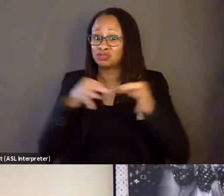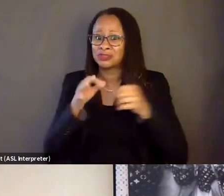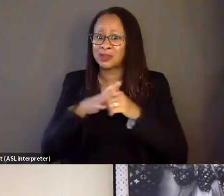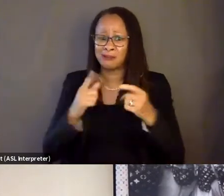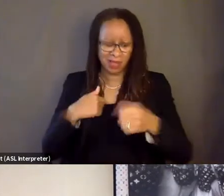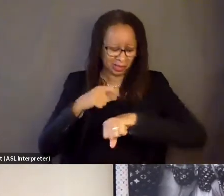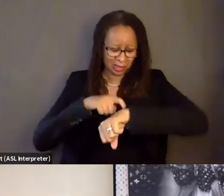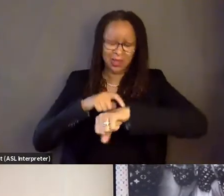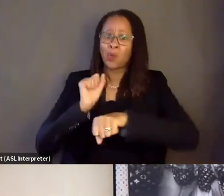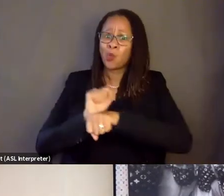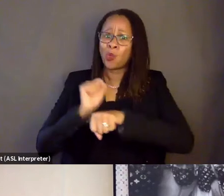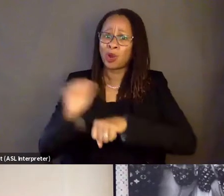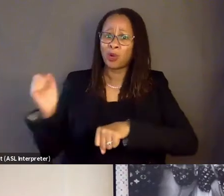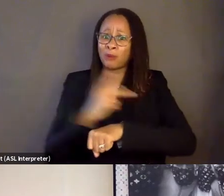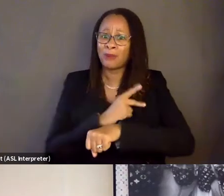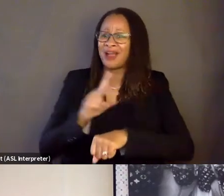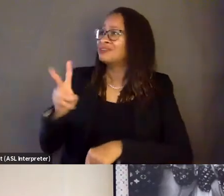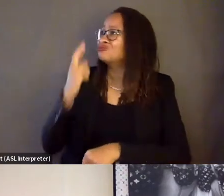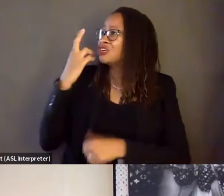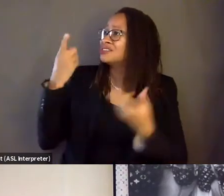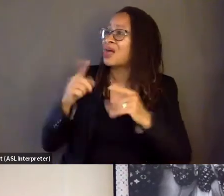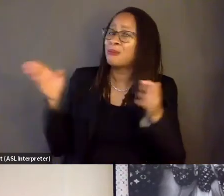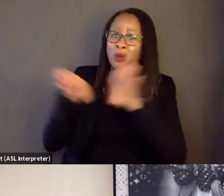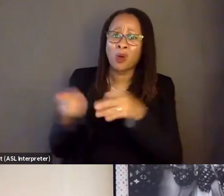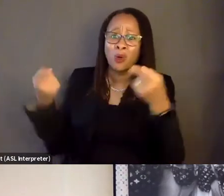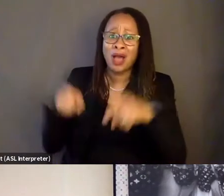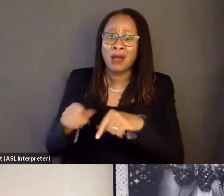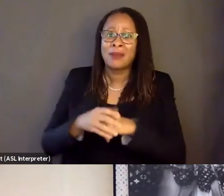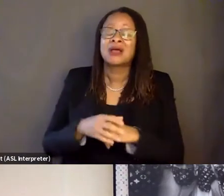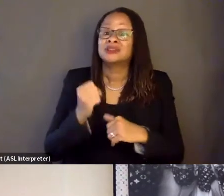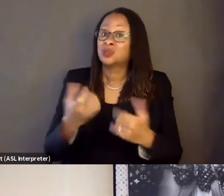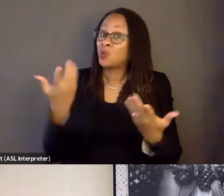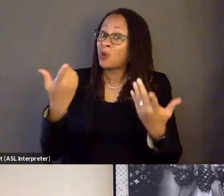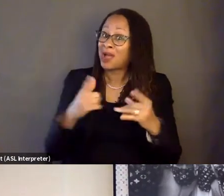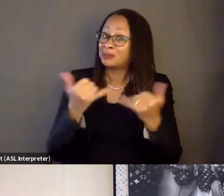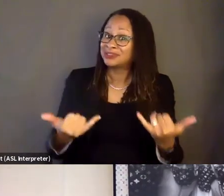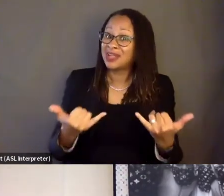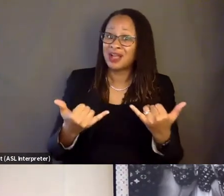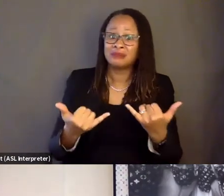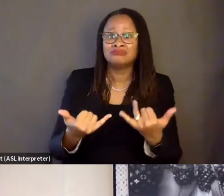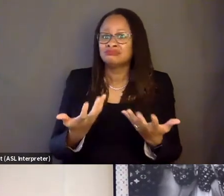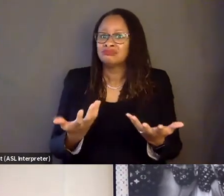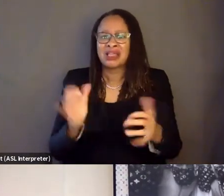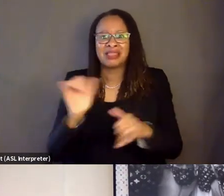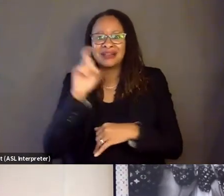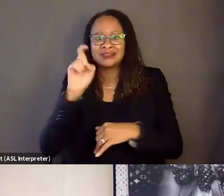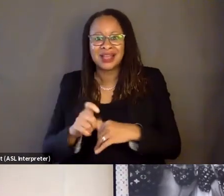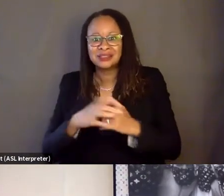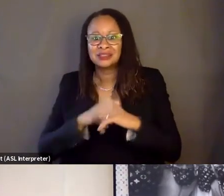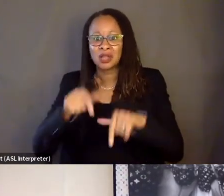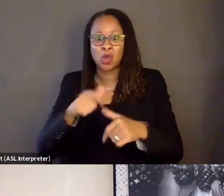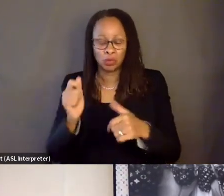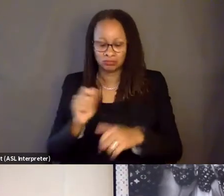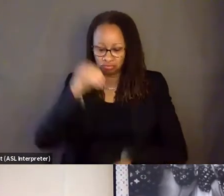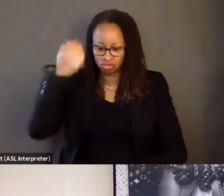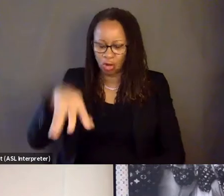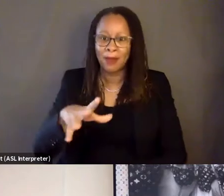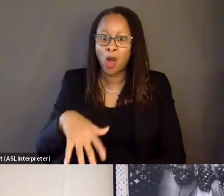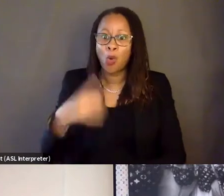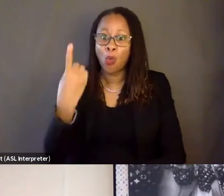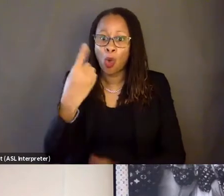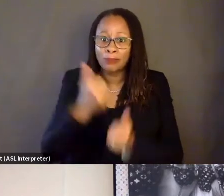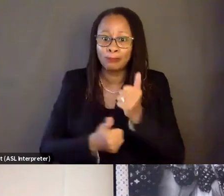what's happened is that the onus has been put on us, and we're doing something wrong, when